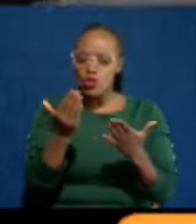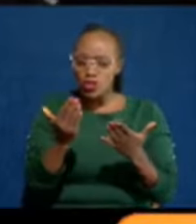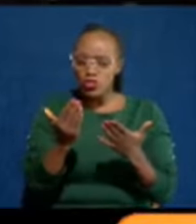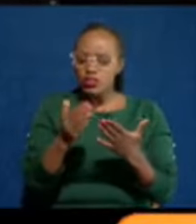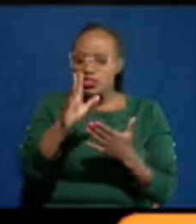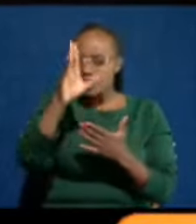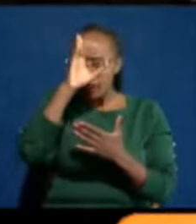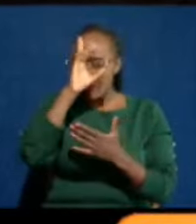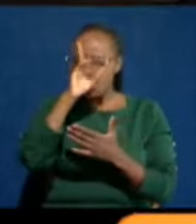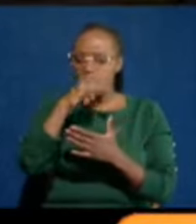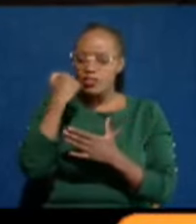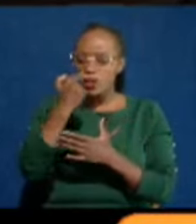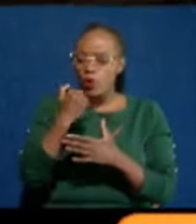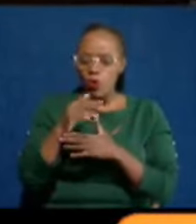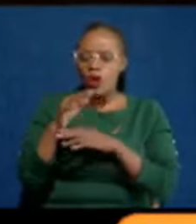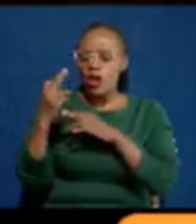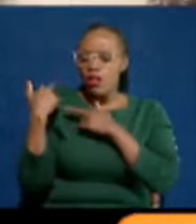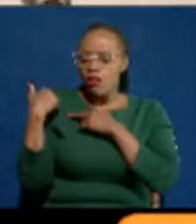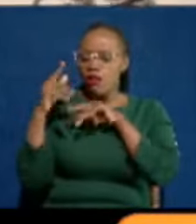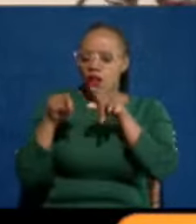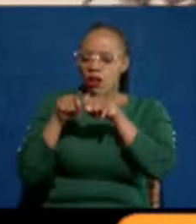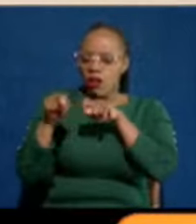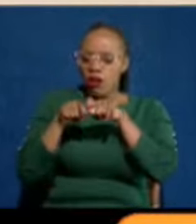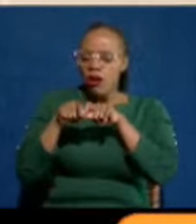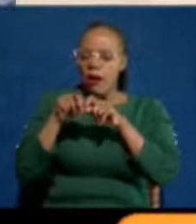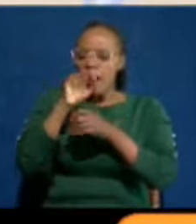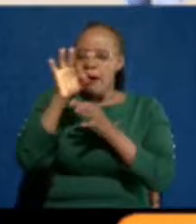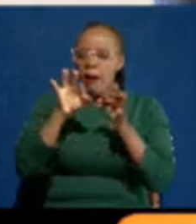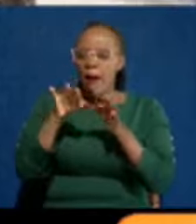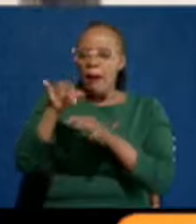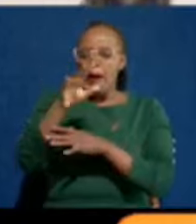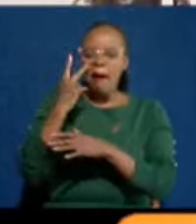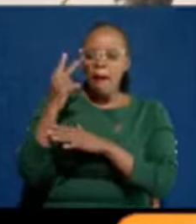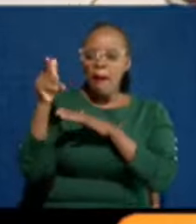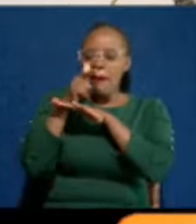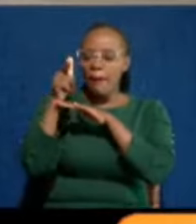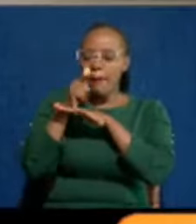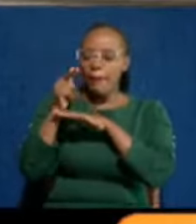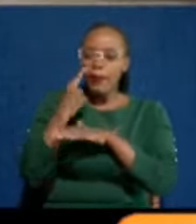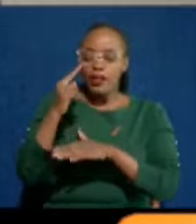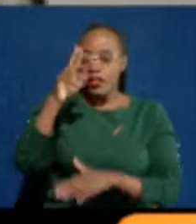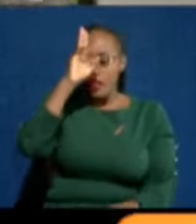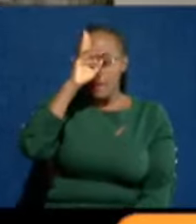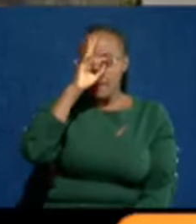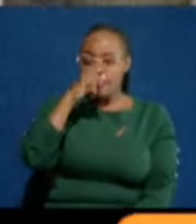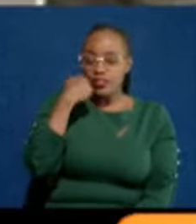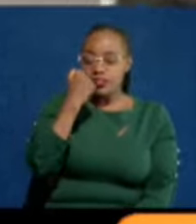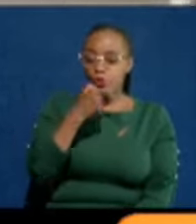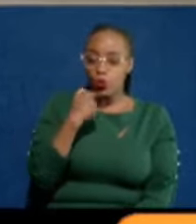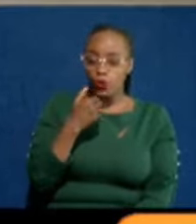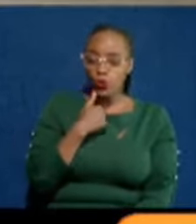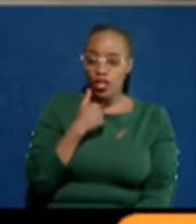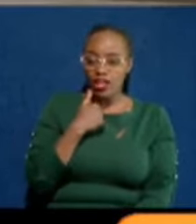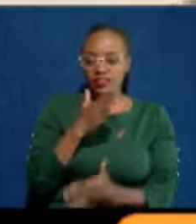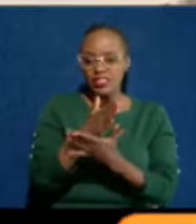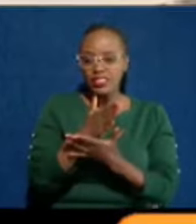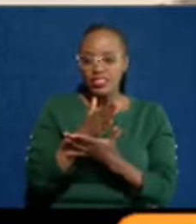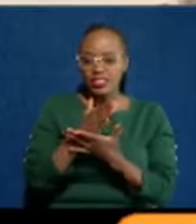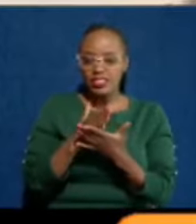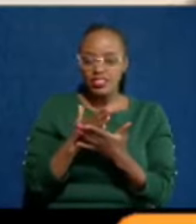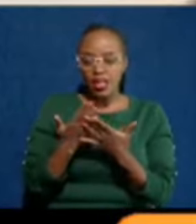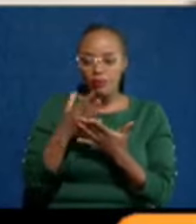were the officers that were manning what area. Because if you look at the images of even those officers that were having some bit